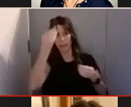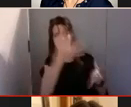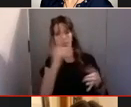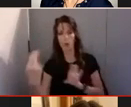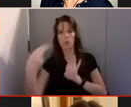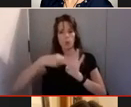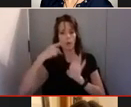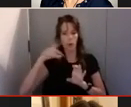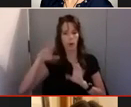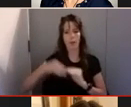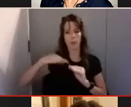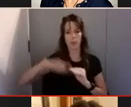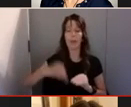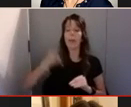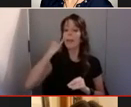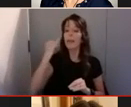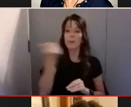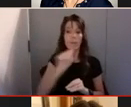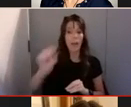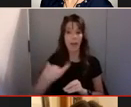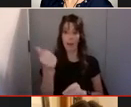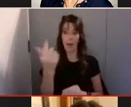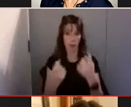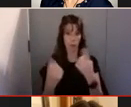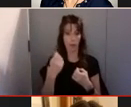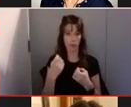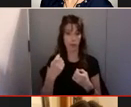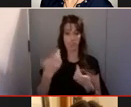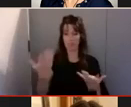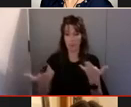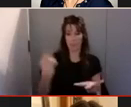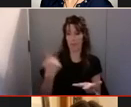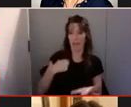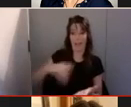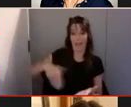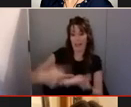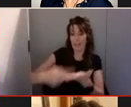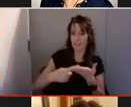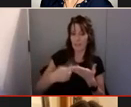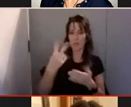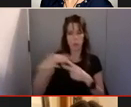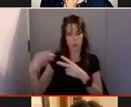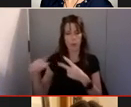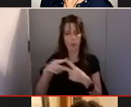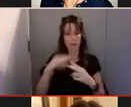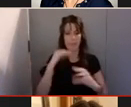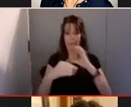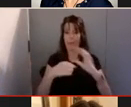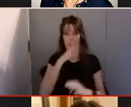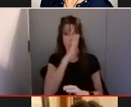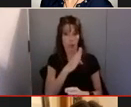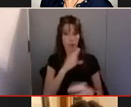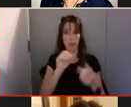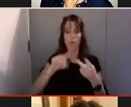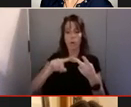credit. And if you have any other questions that I didn't cover in here, you have two options. You can email me, or you can go